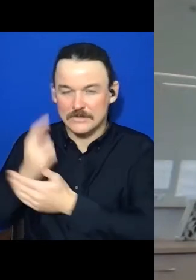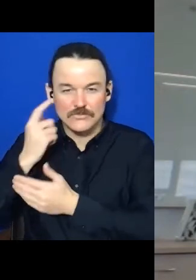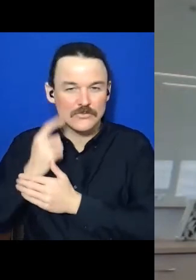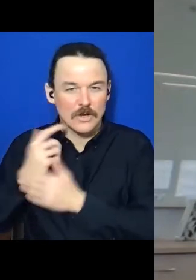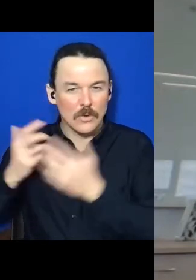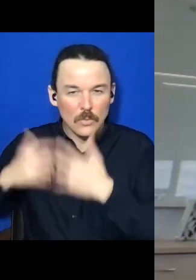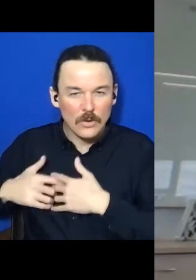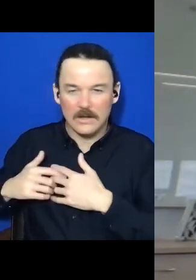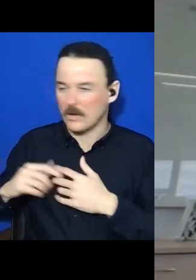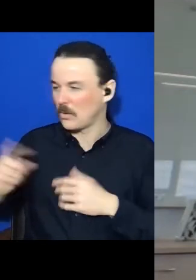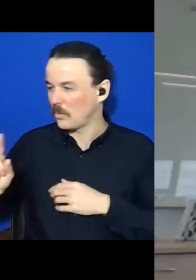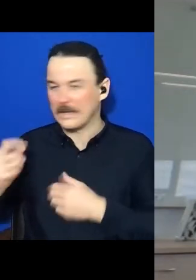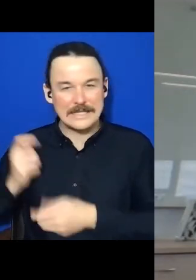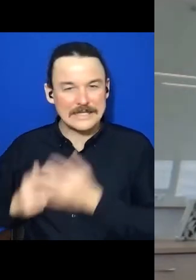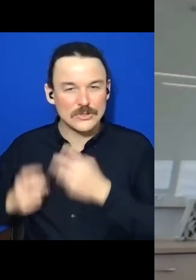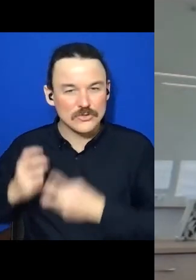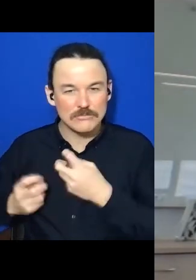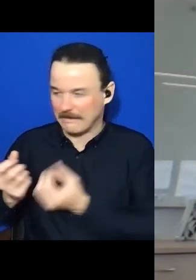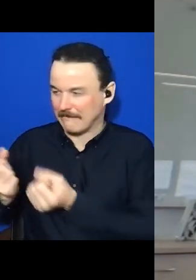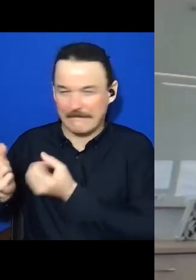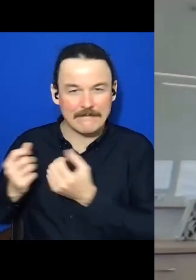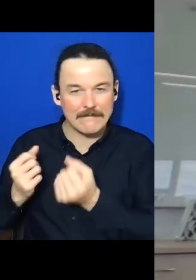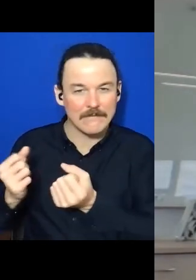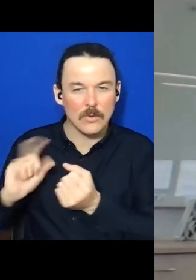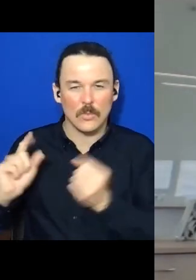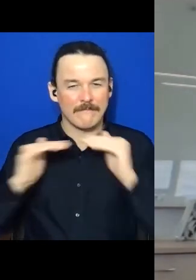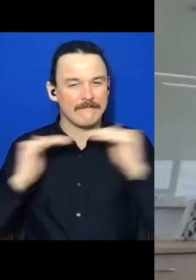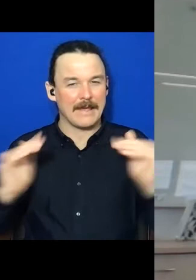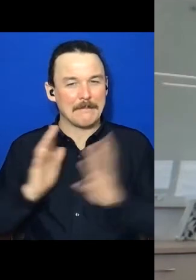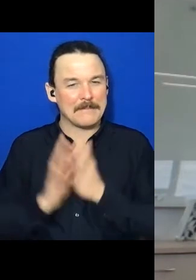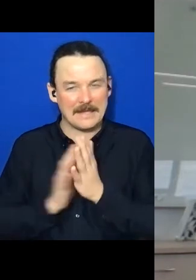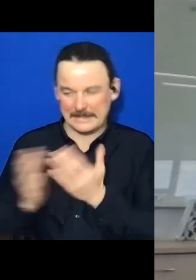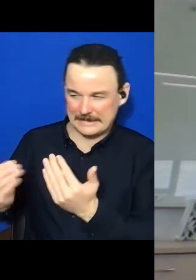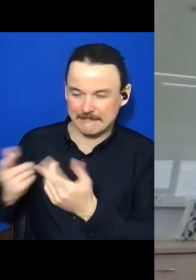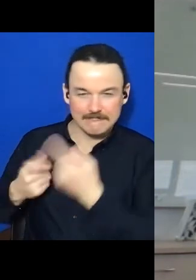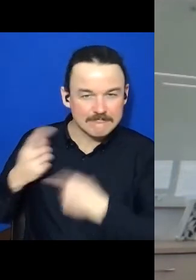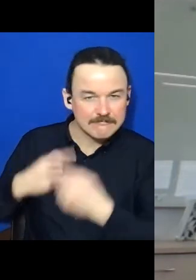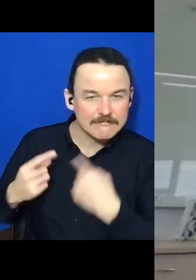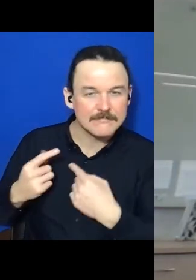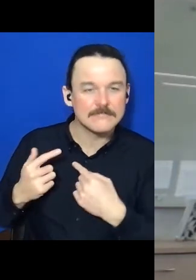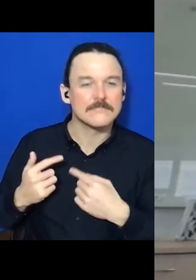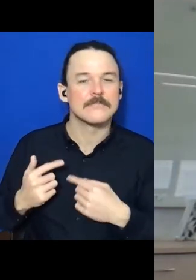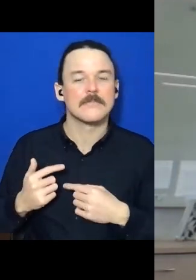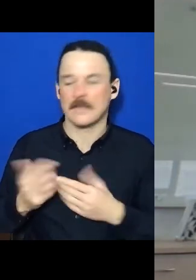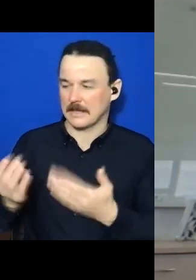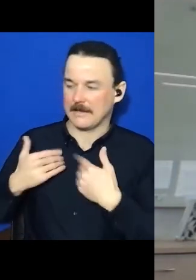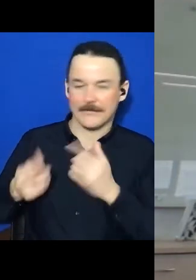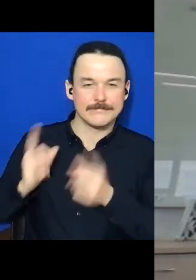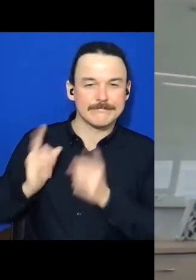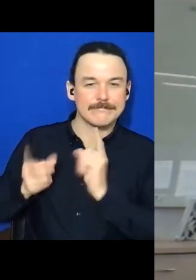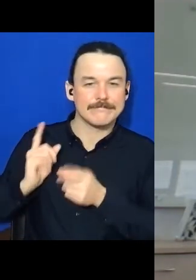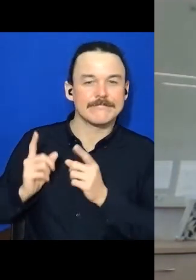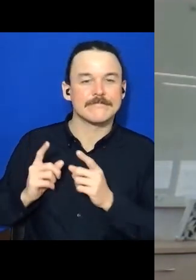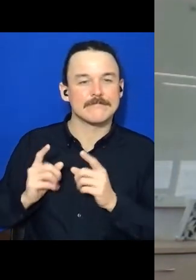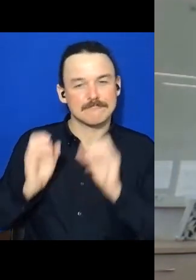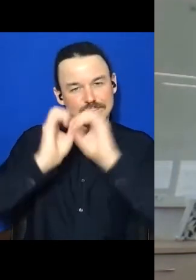them, and what did fairness look like to them? So one of the first things we looked at was building structure